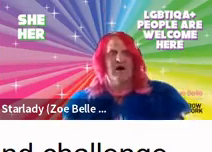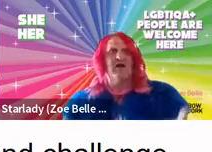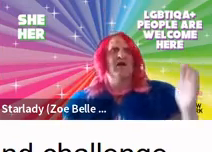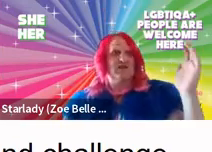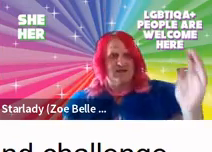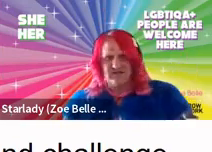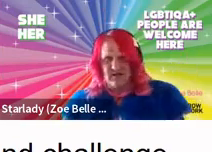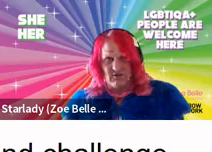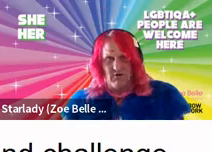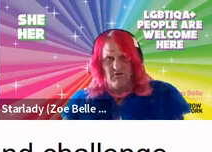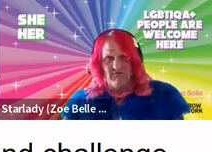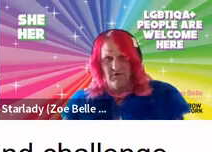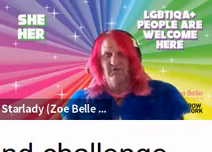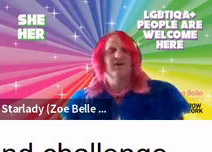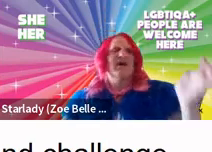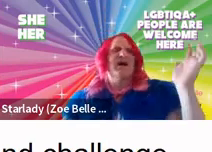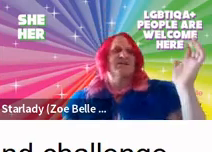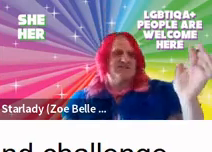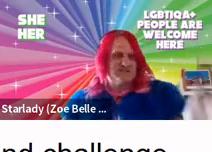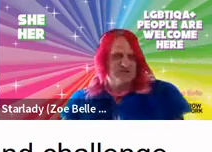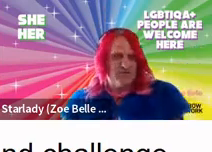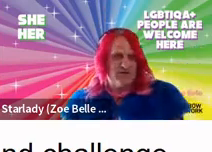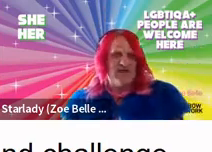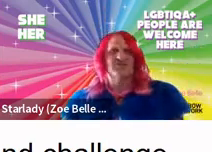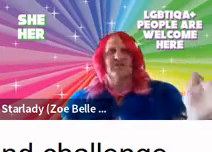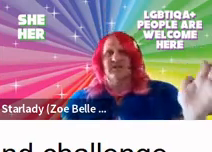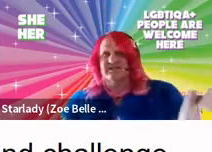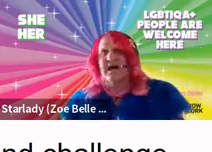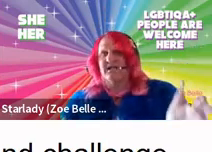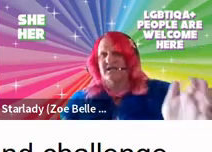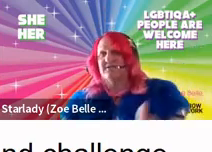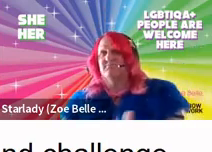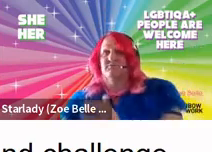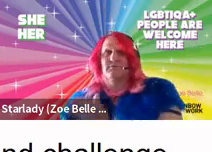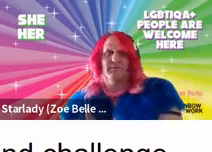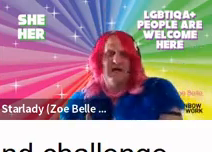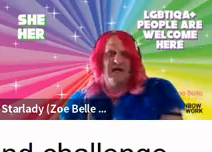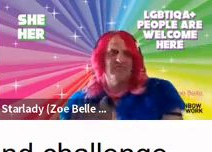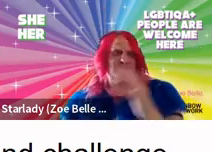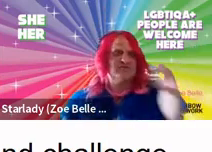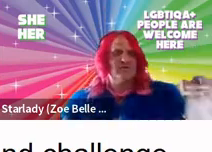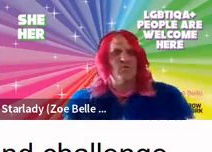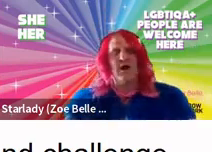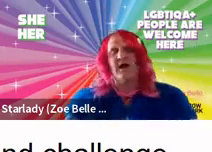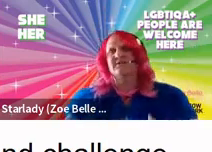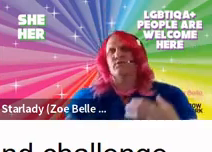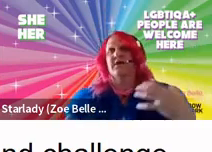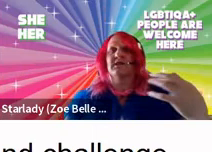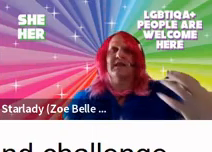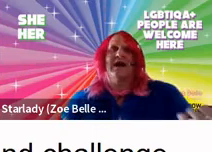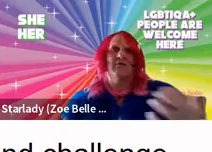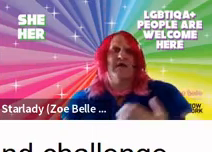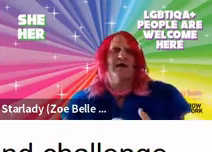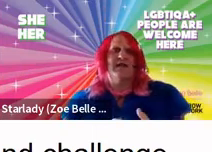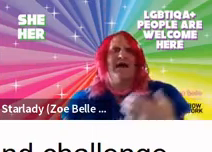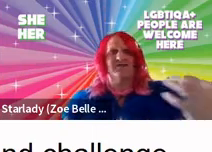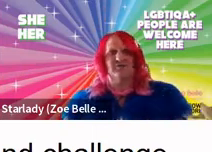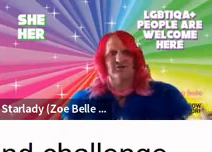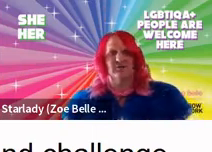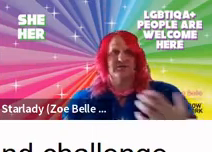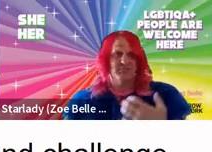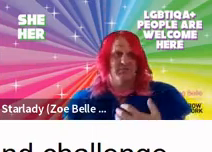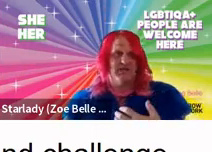to identify that is unlawful and it's discrimination and it's unacceptable behavior. So why do we allow